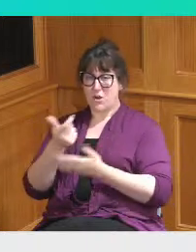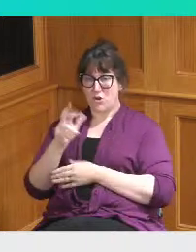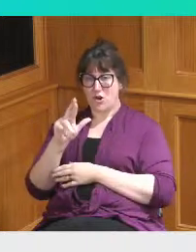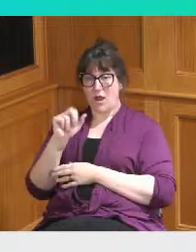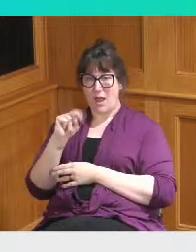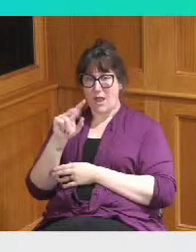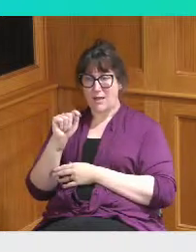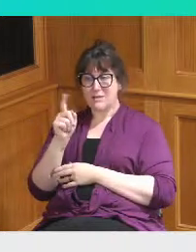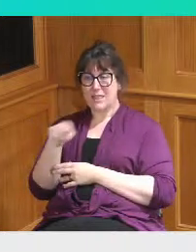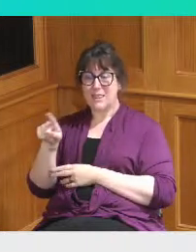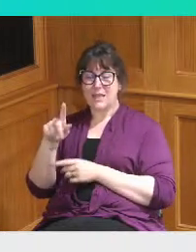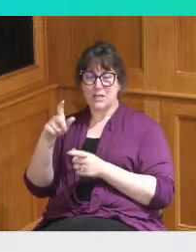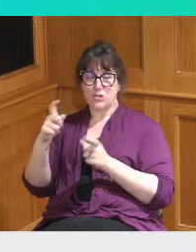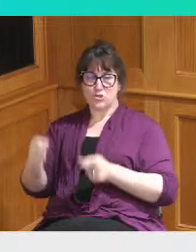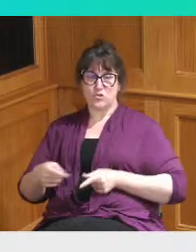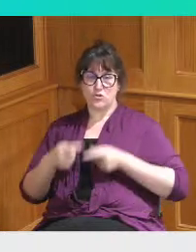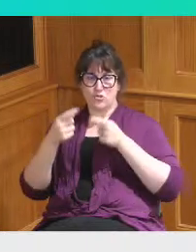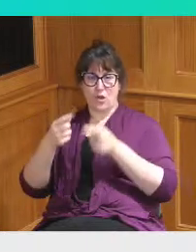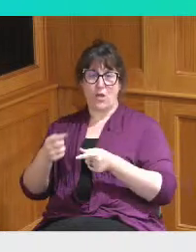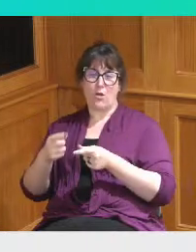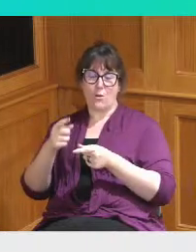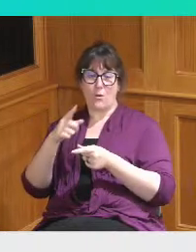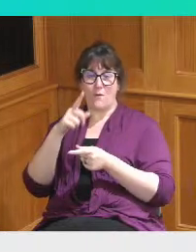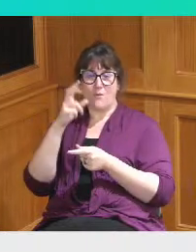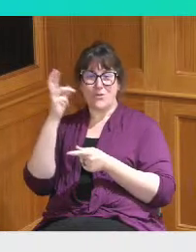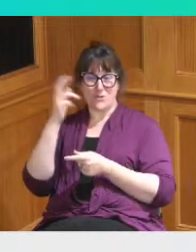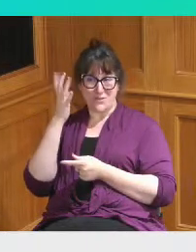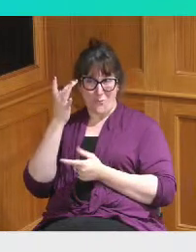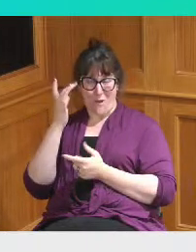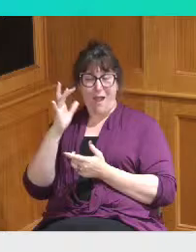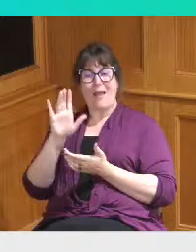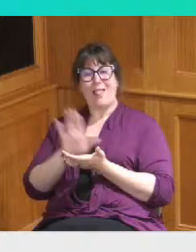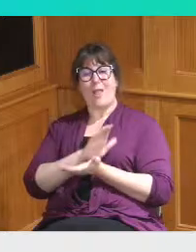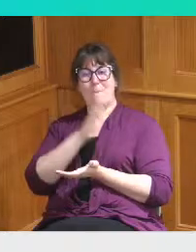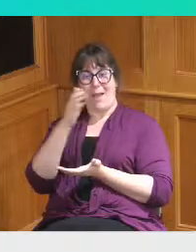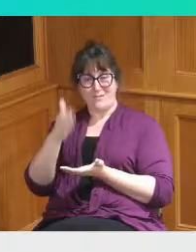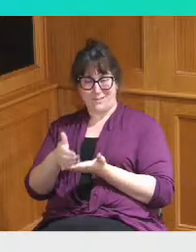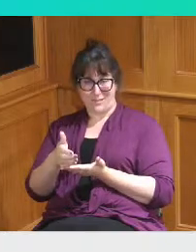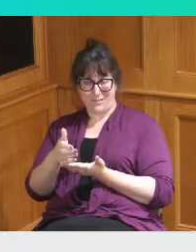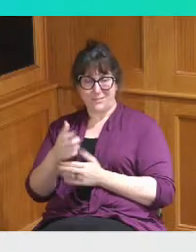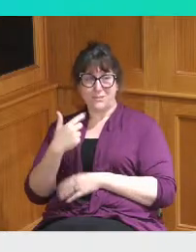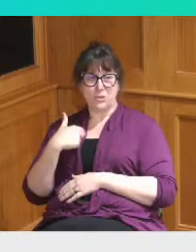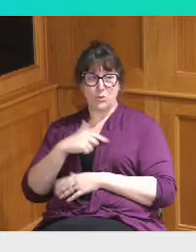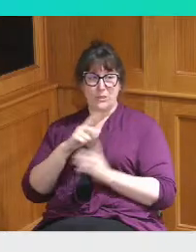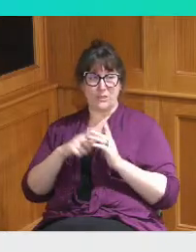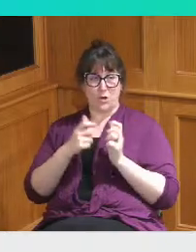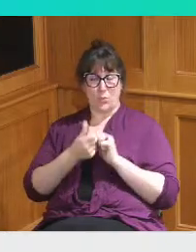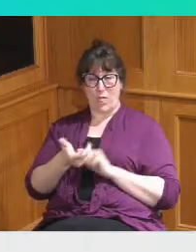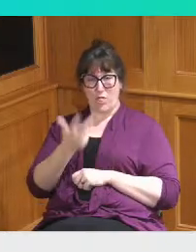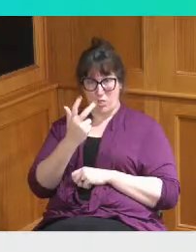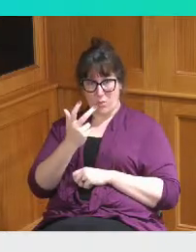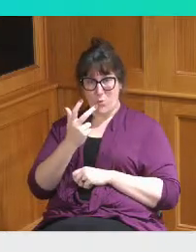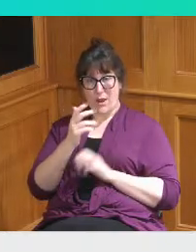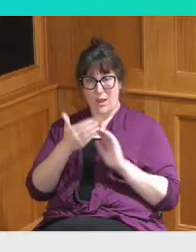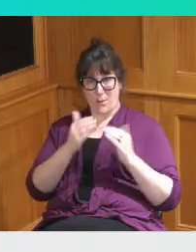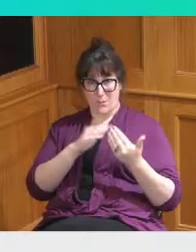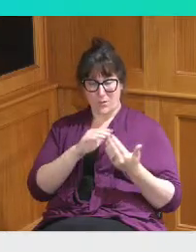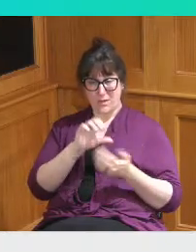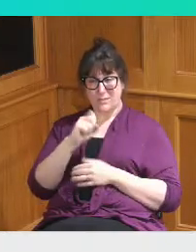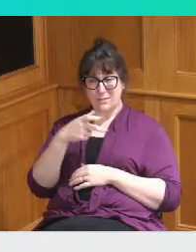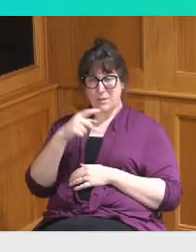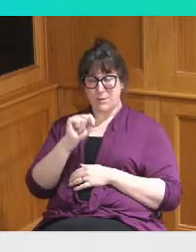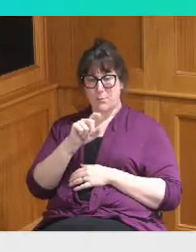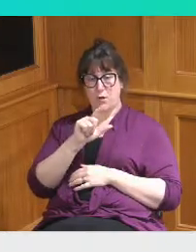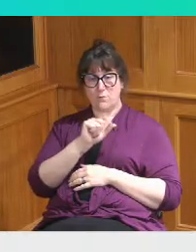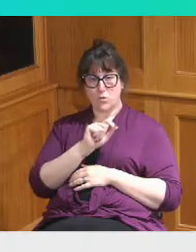difficulty implementing the grants just from a capacity issue. So we began with 3 communities in September of